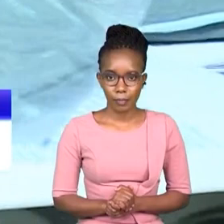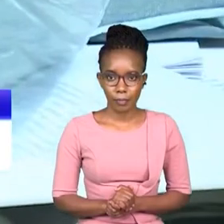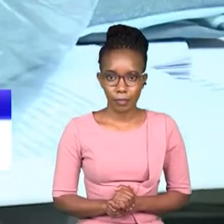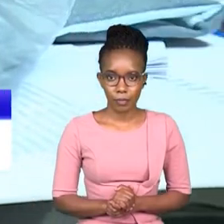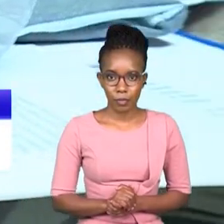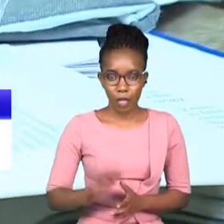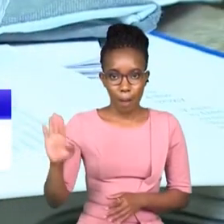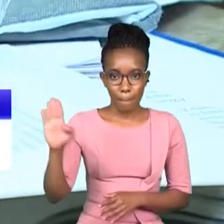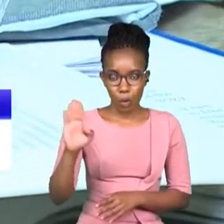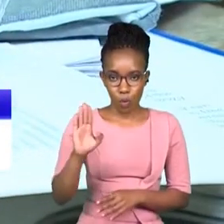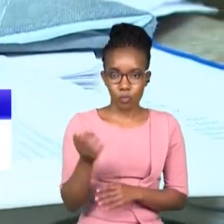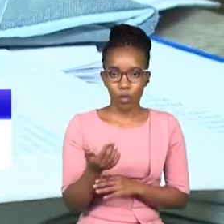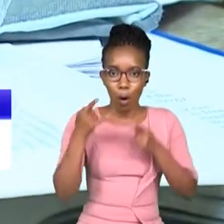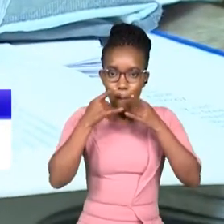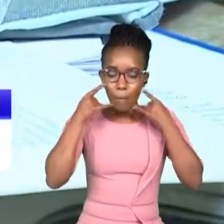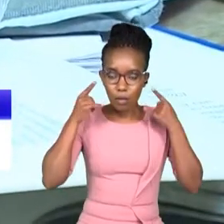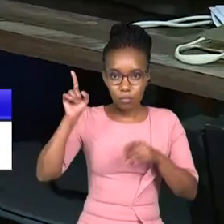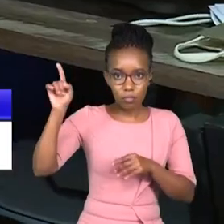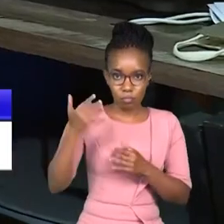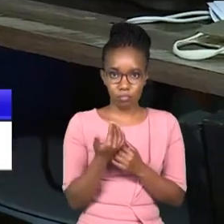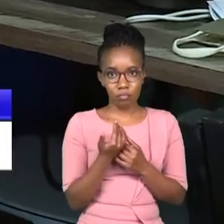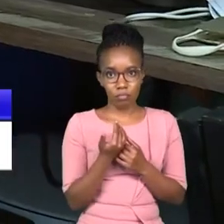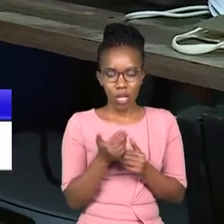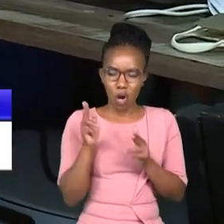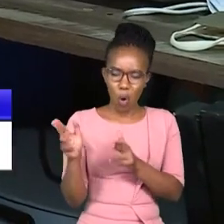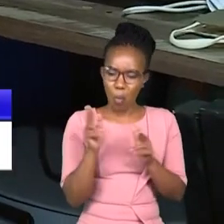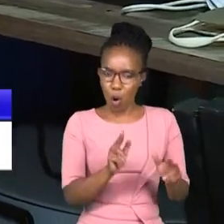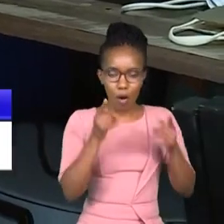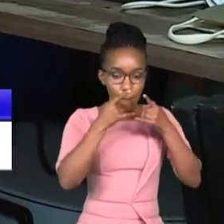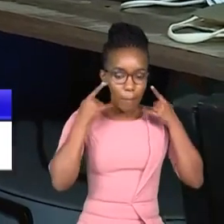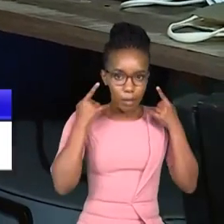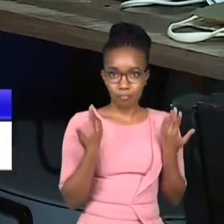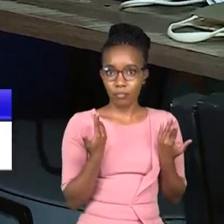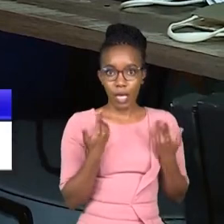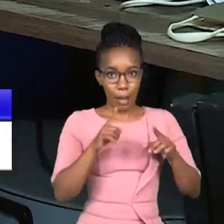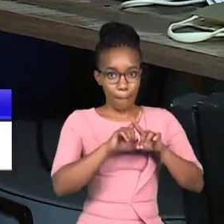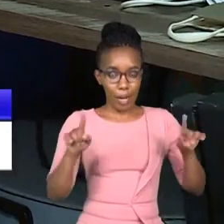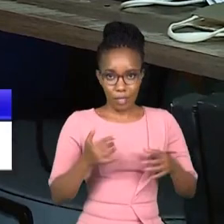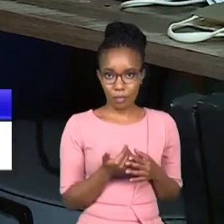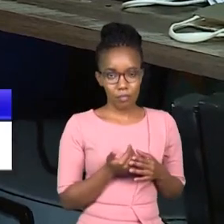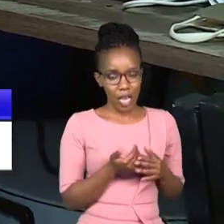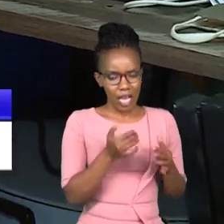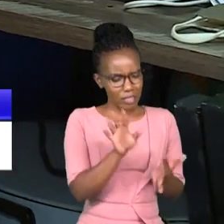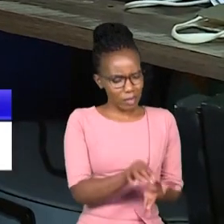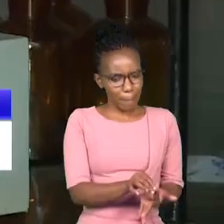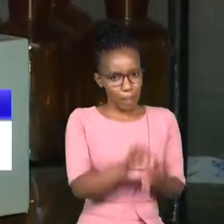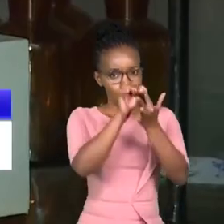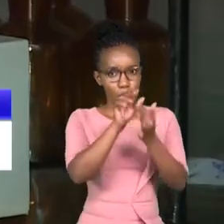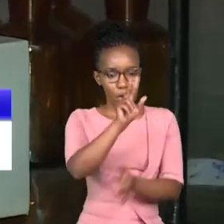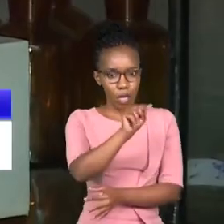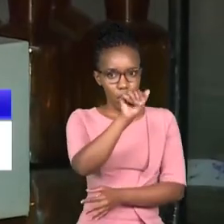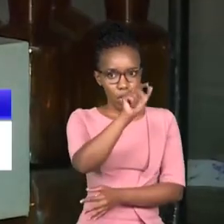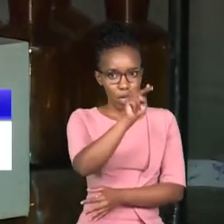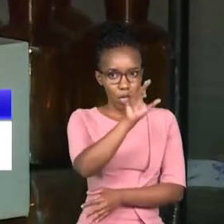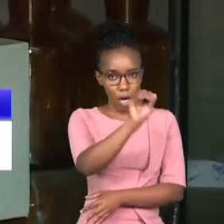The blue double-layer face mask may look like your normal face mask, but they are fortified by nanoparticles embedded